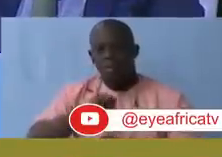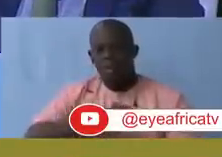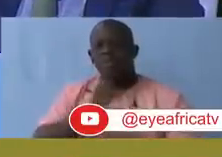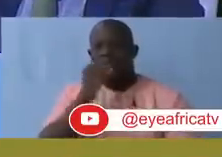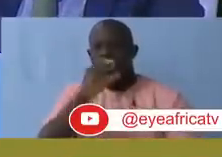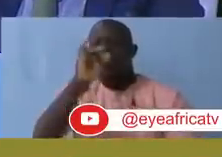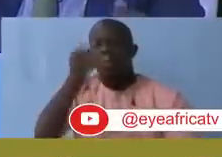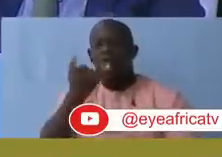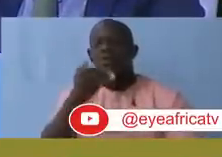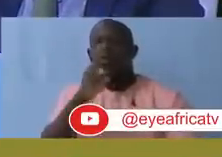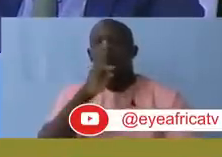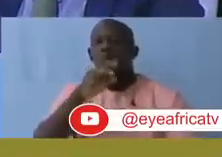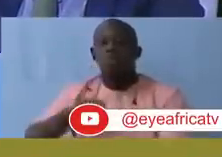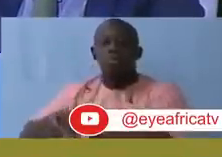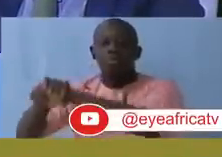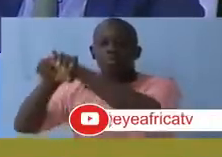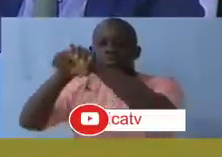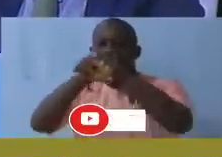Who brought them?